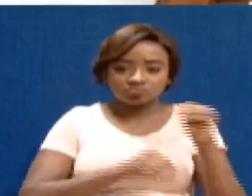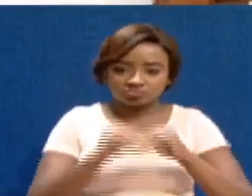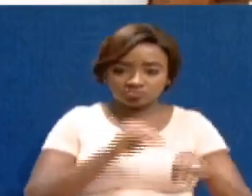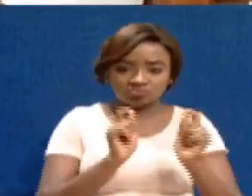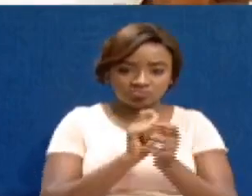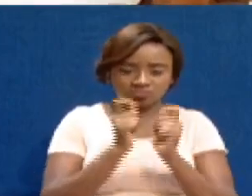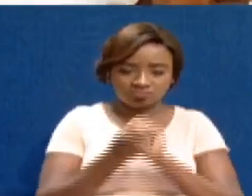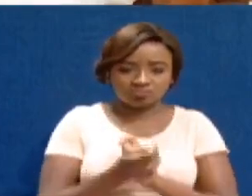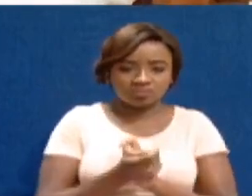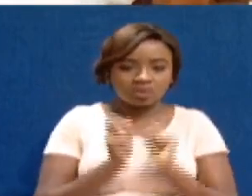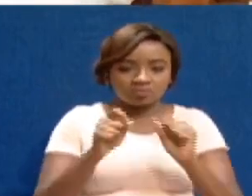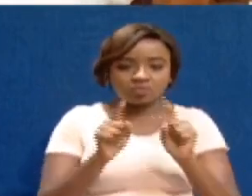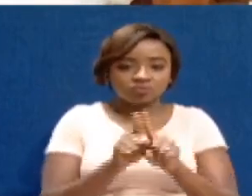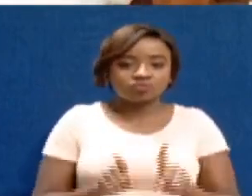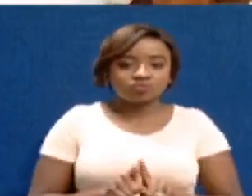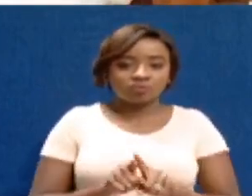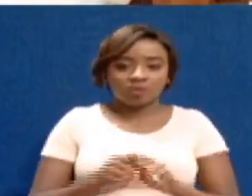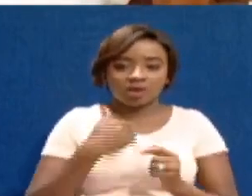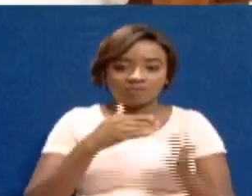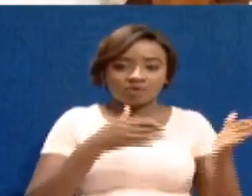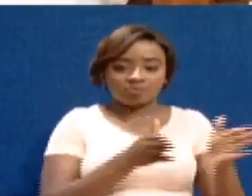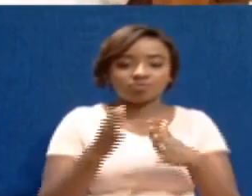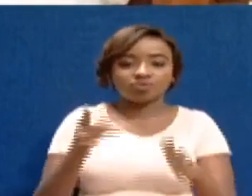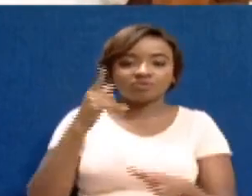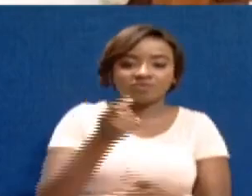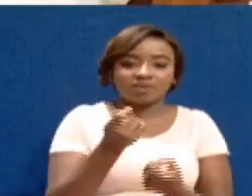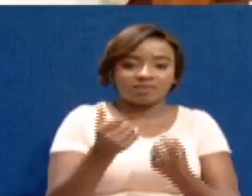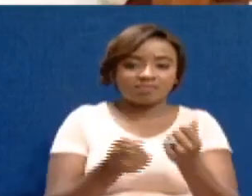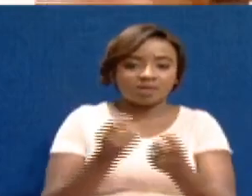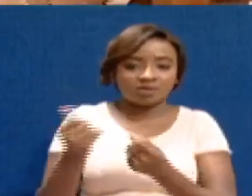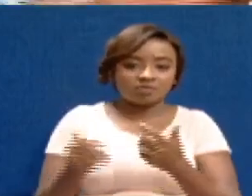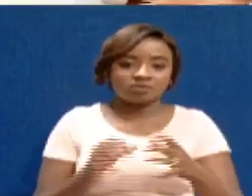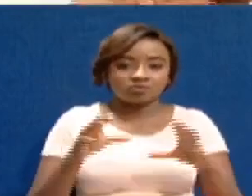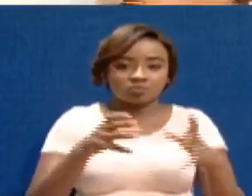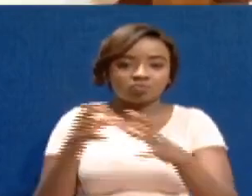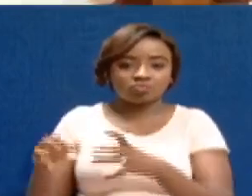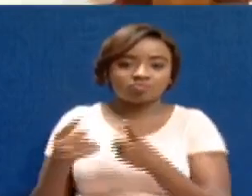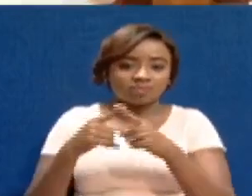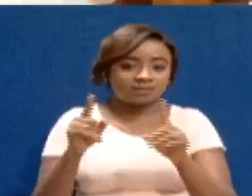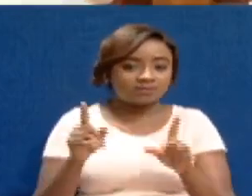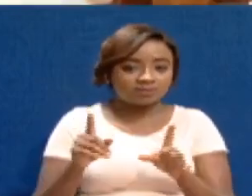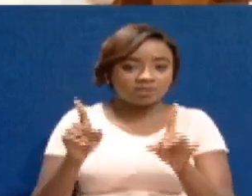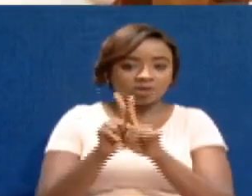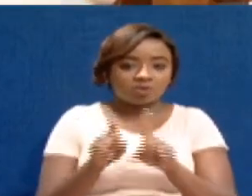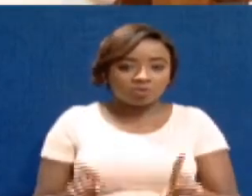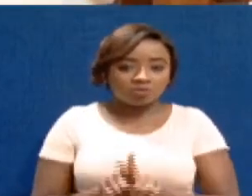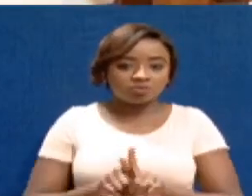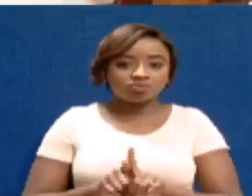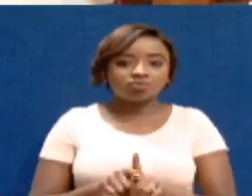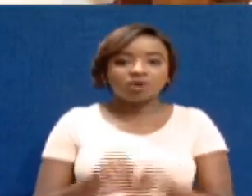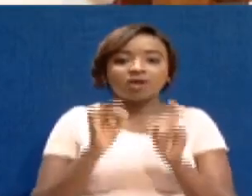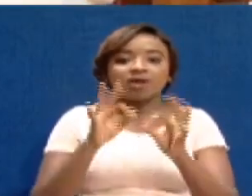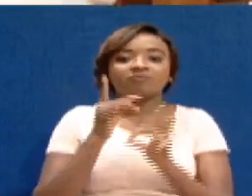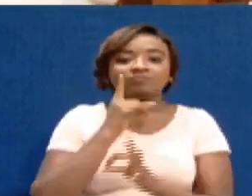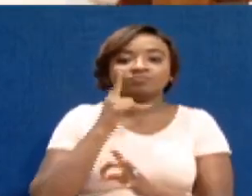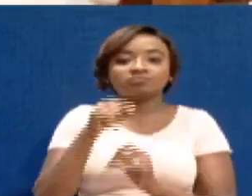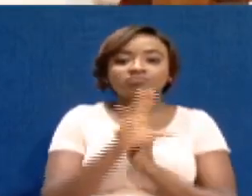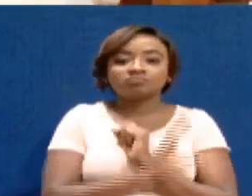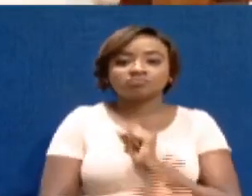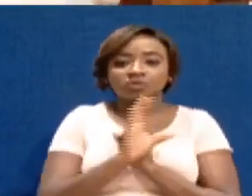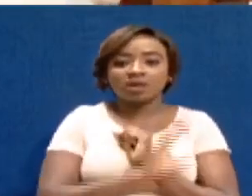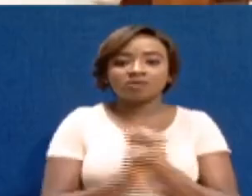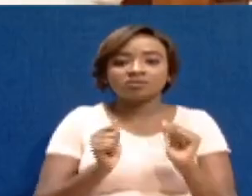very well to say that the reality is that an Asian in Kenya,